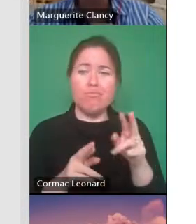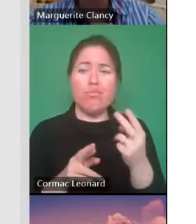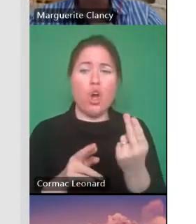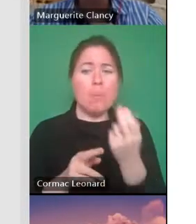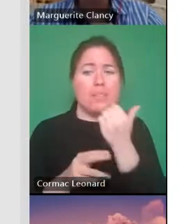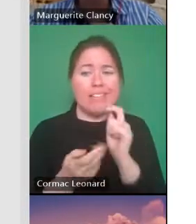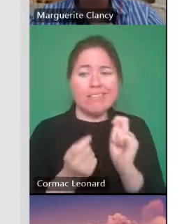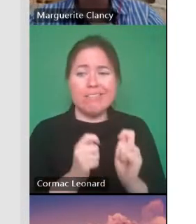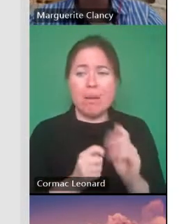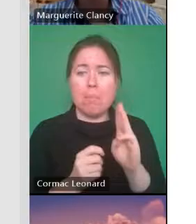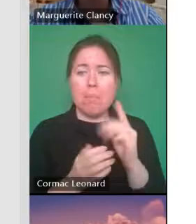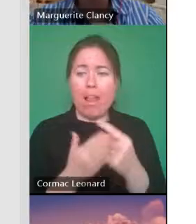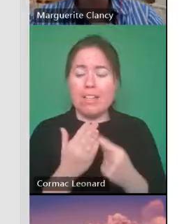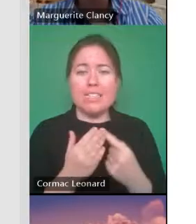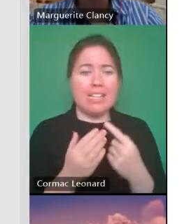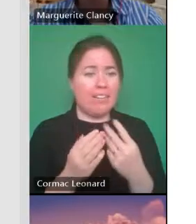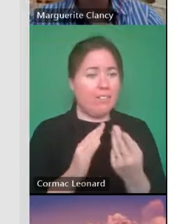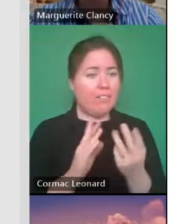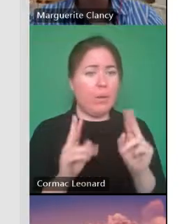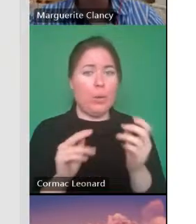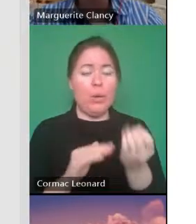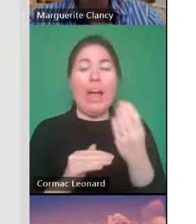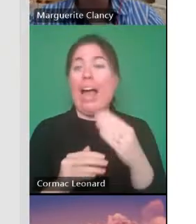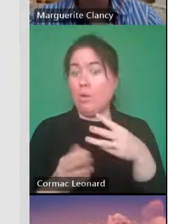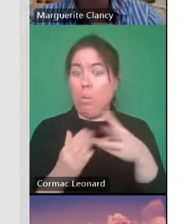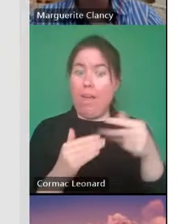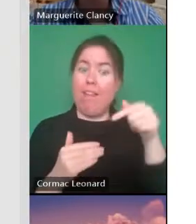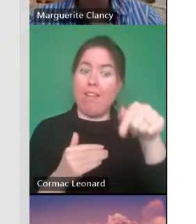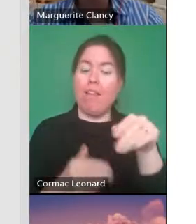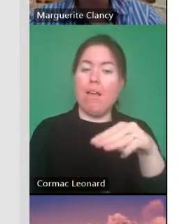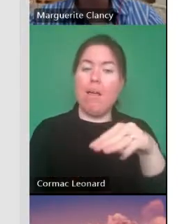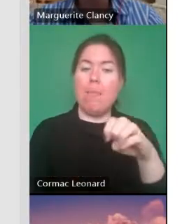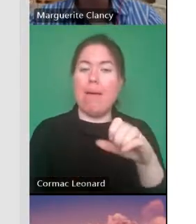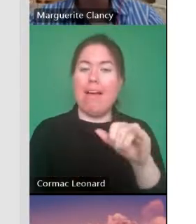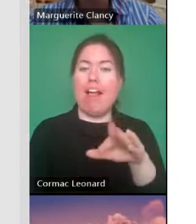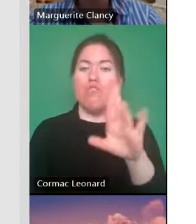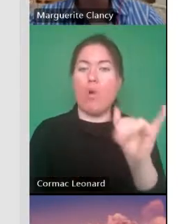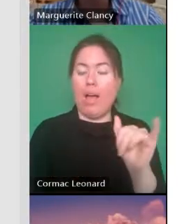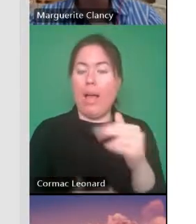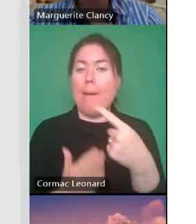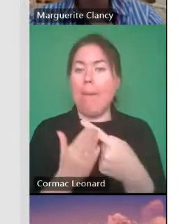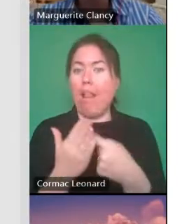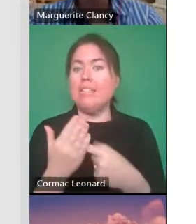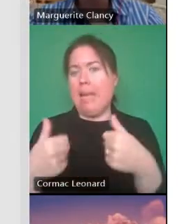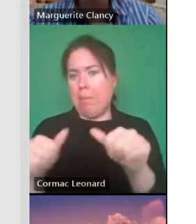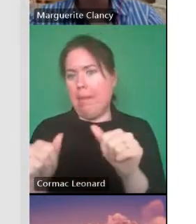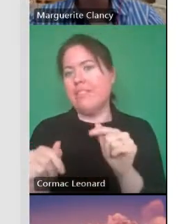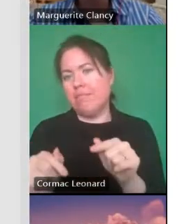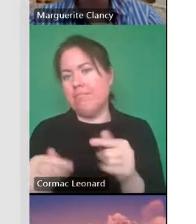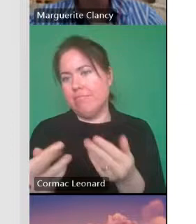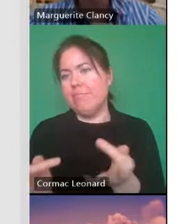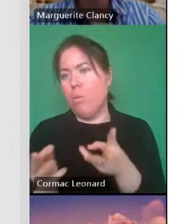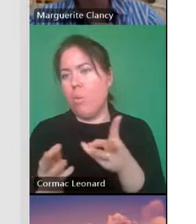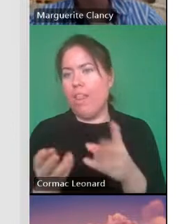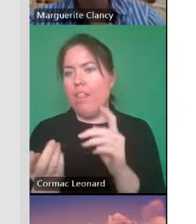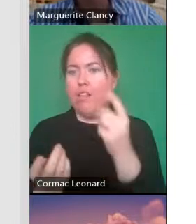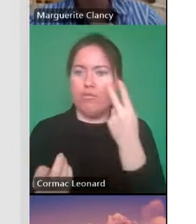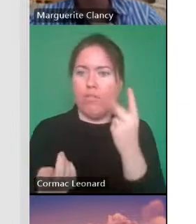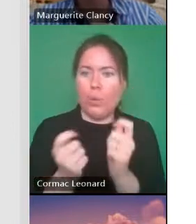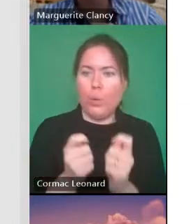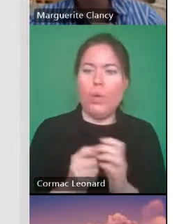change, and certainly when the McElroy policy is implemented. Yeah, that one is a very good question, actually,